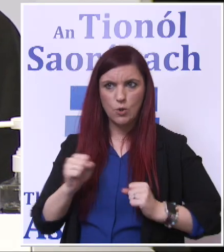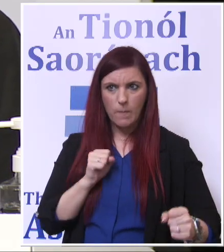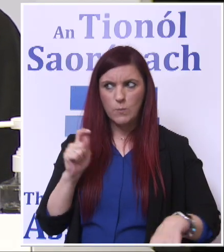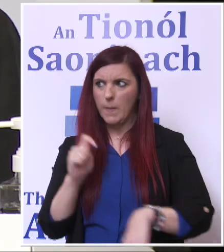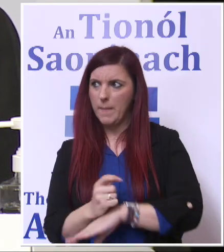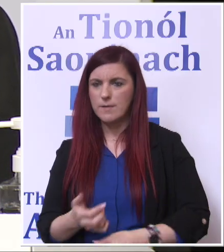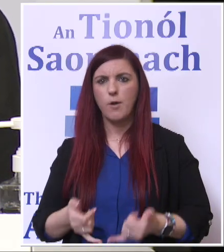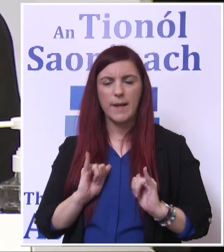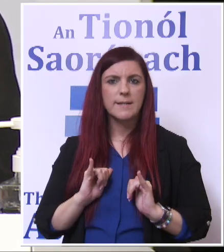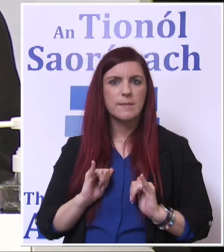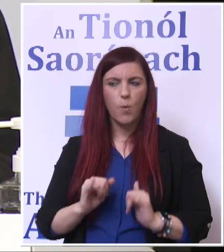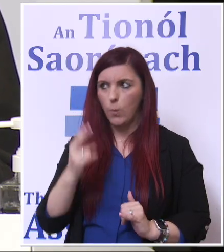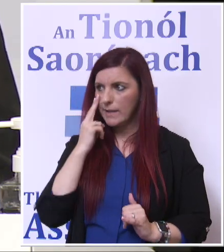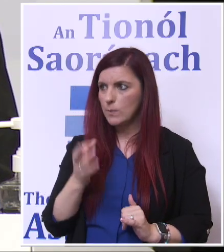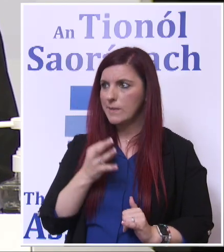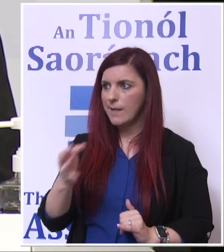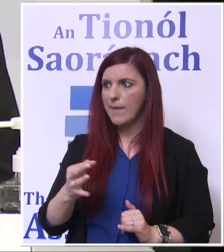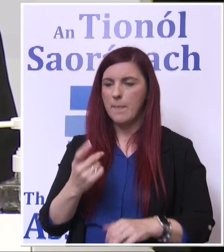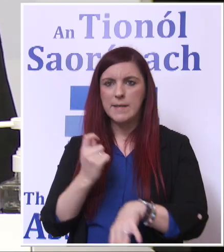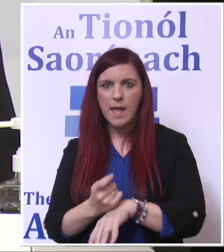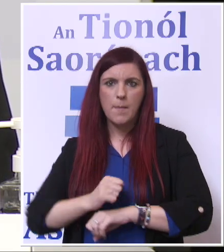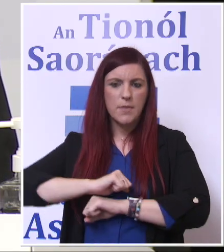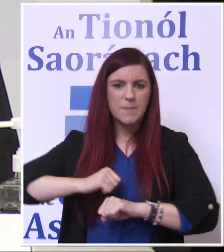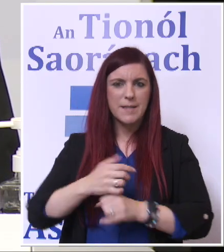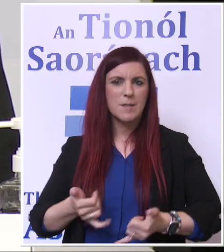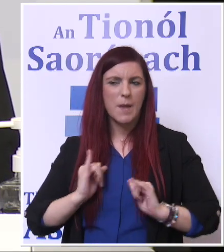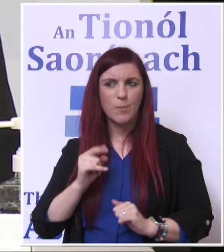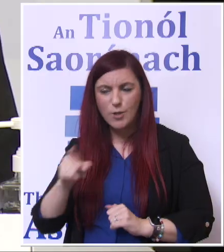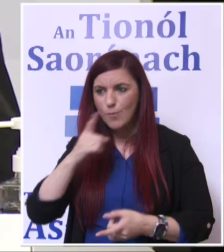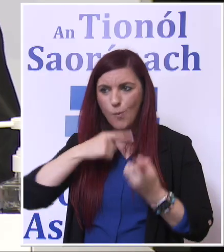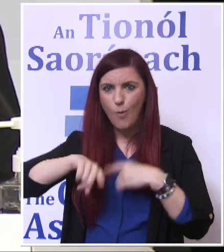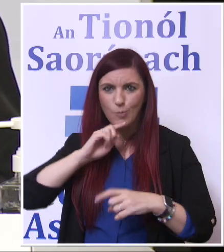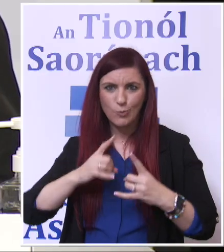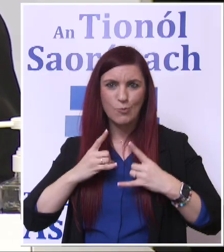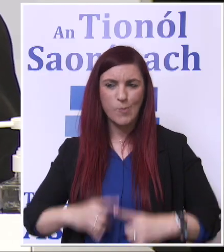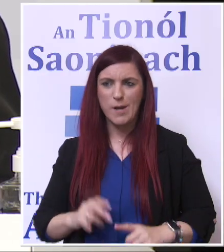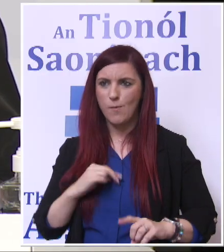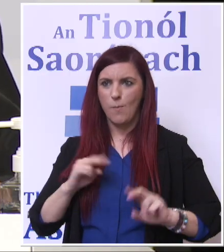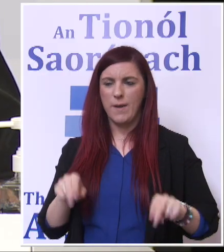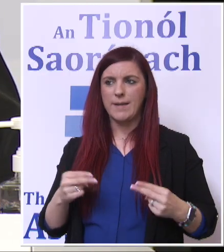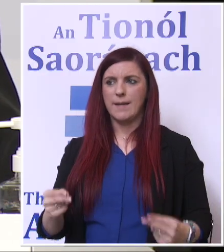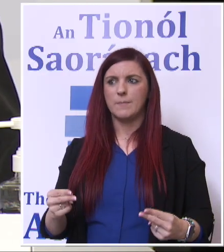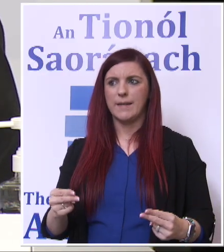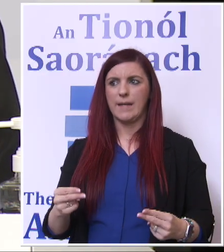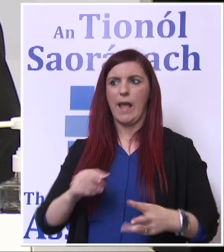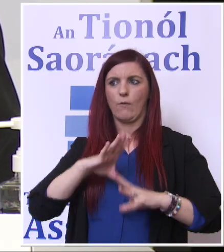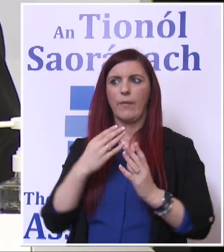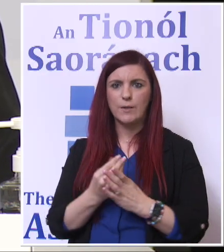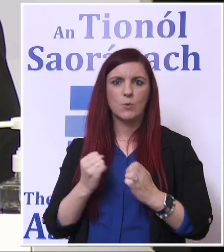best of their ability. But it's, you know, we're only human beings, and we can't be all things to all